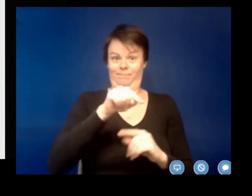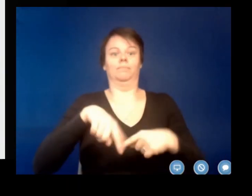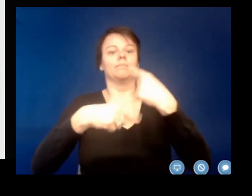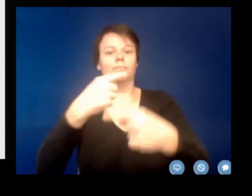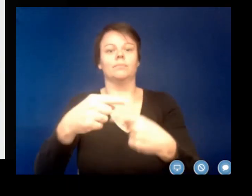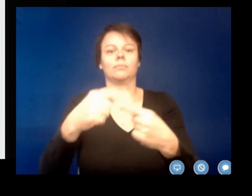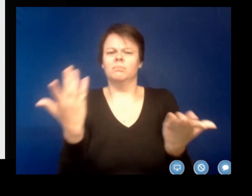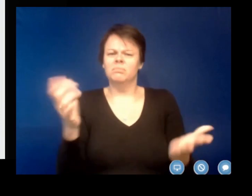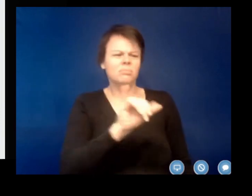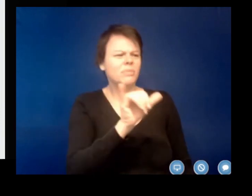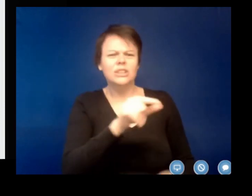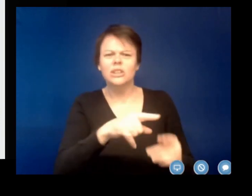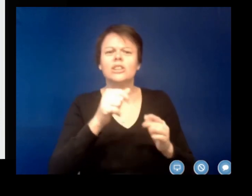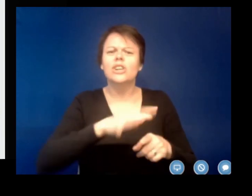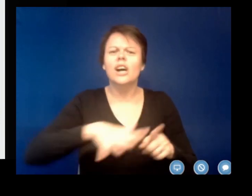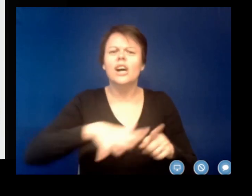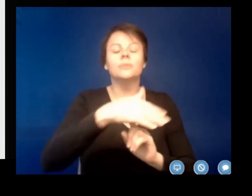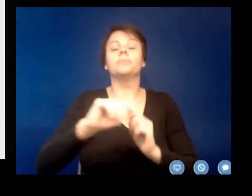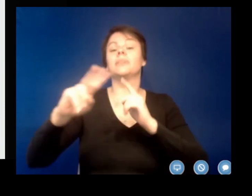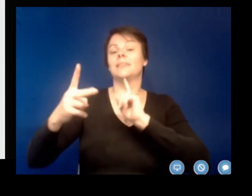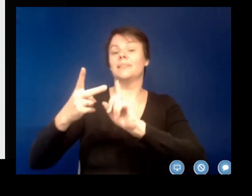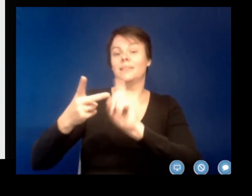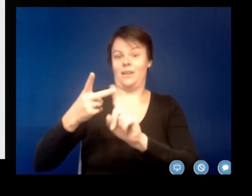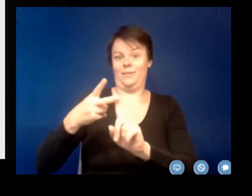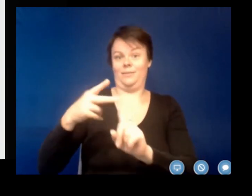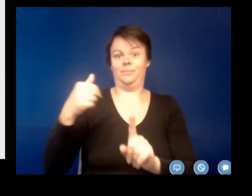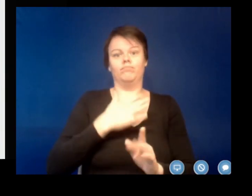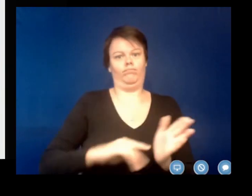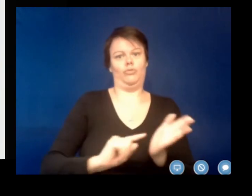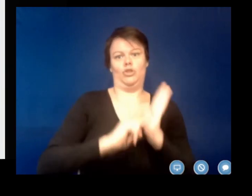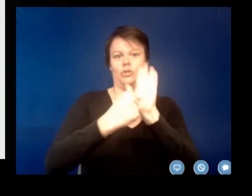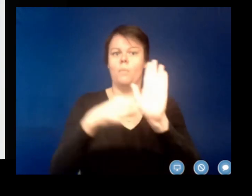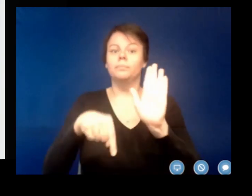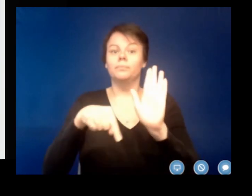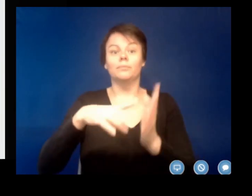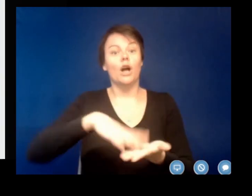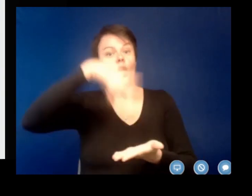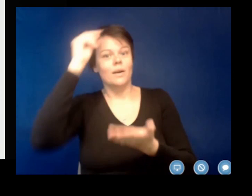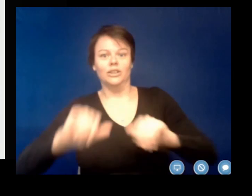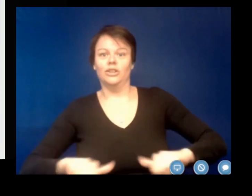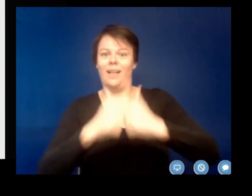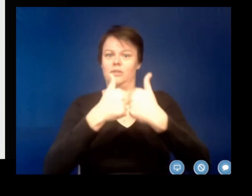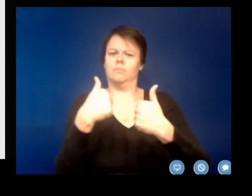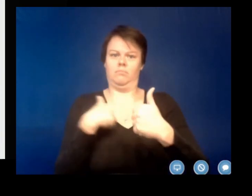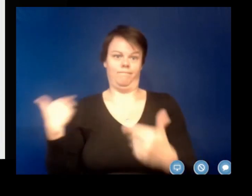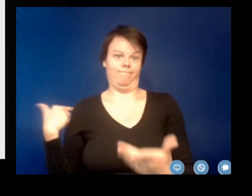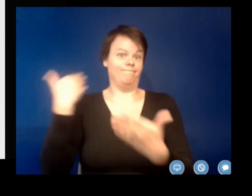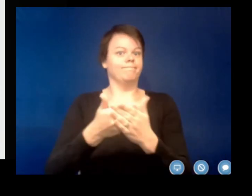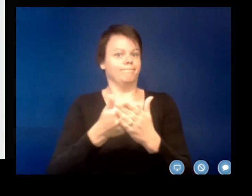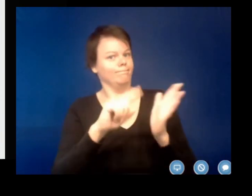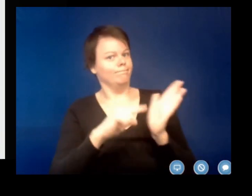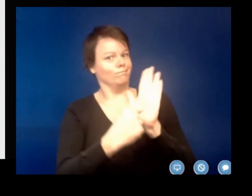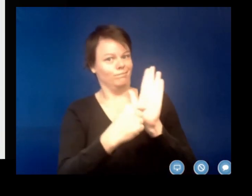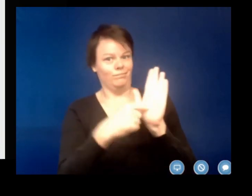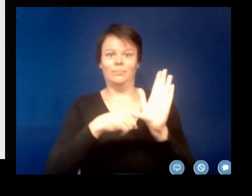it mean that we become a world society? Secondly, I will show how these learning